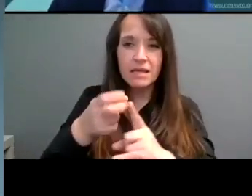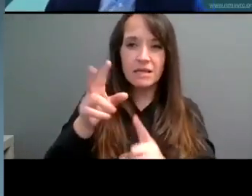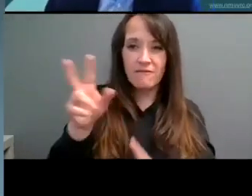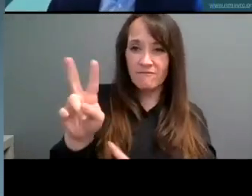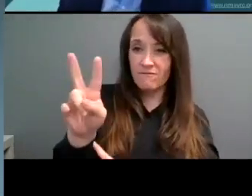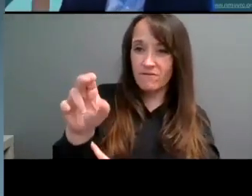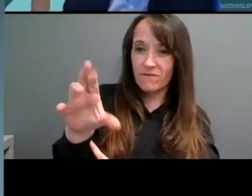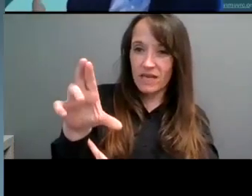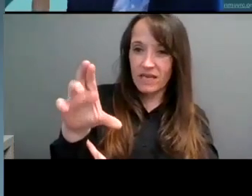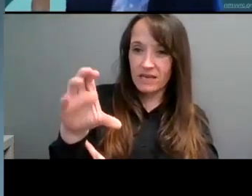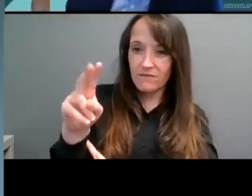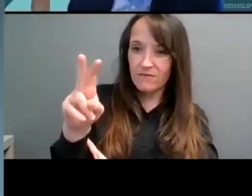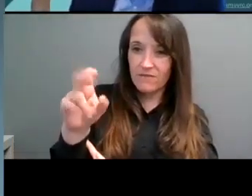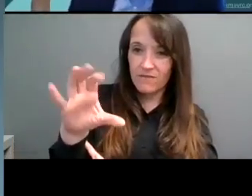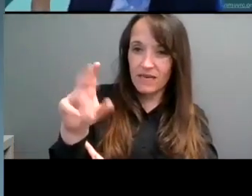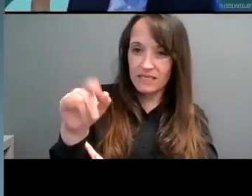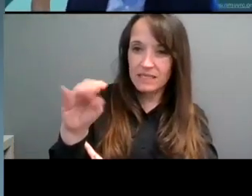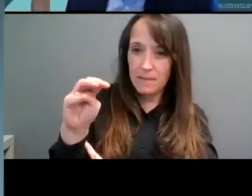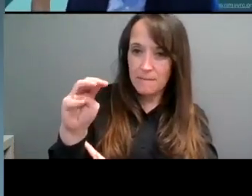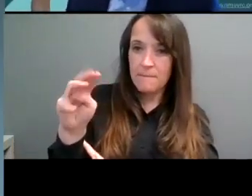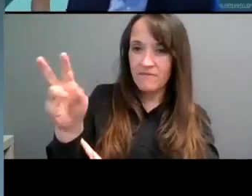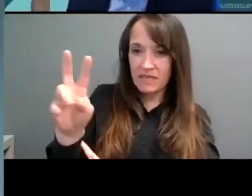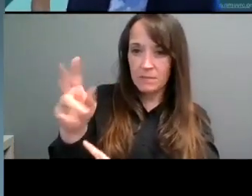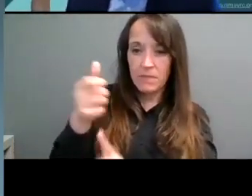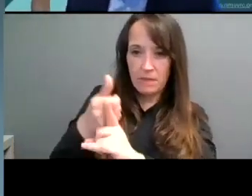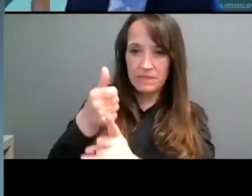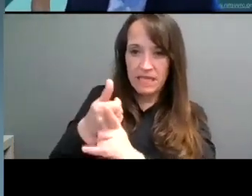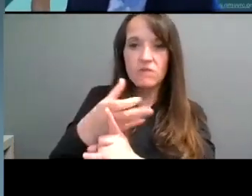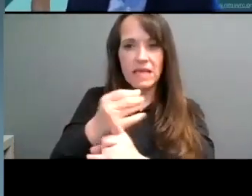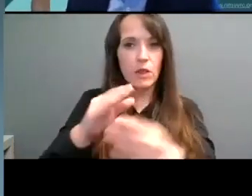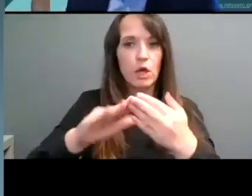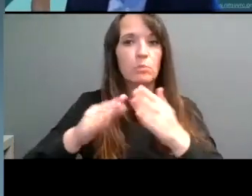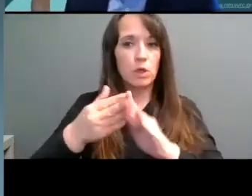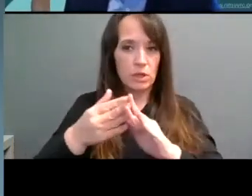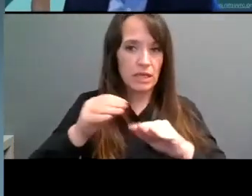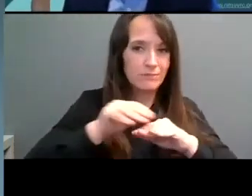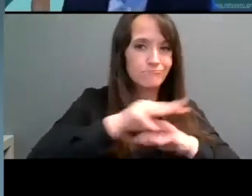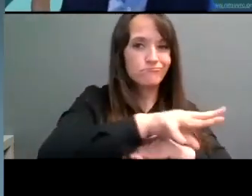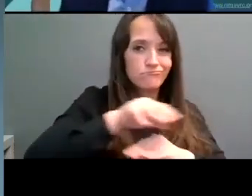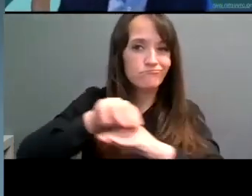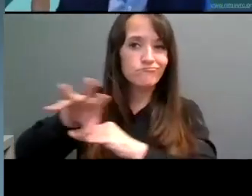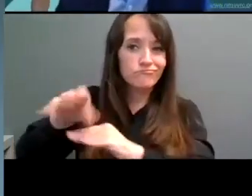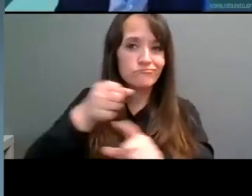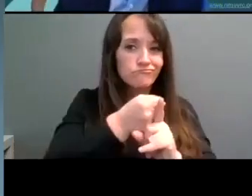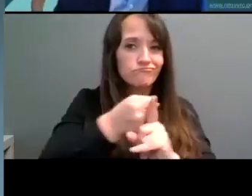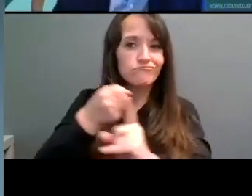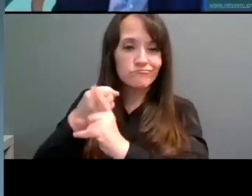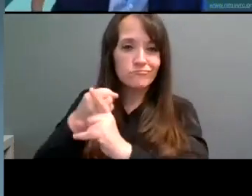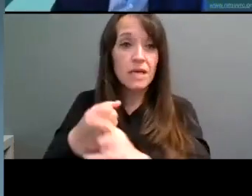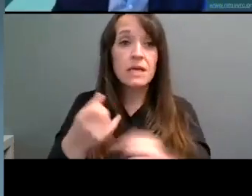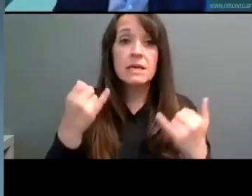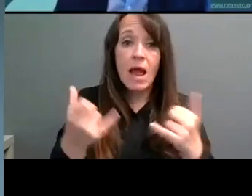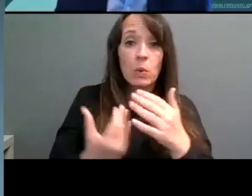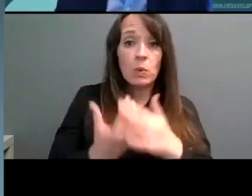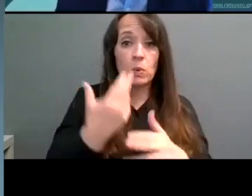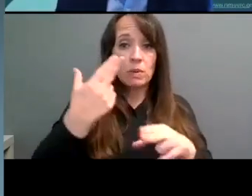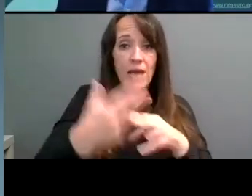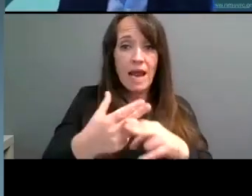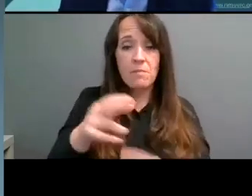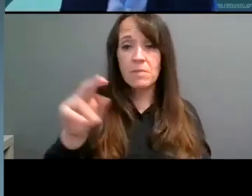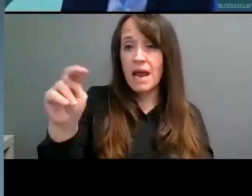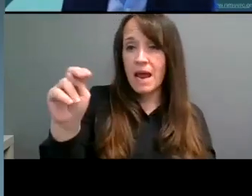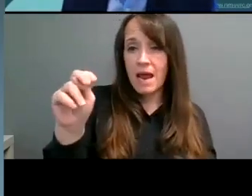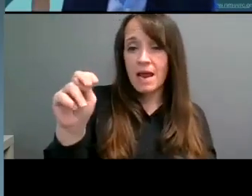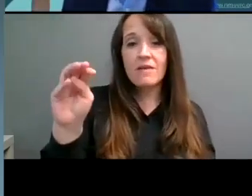we're pleased to announce that our center has a new name and tagline now. We are now the National Mass Violence Center, providing